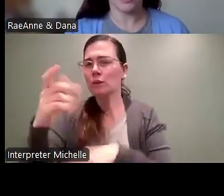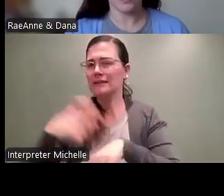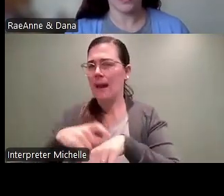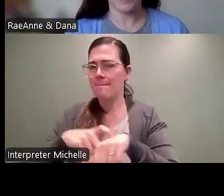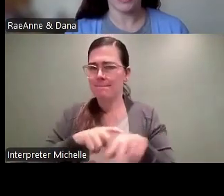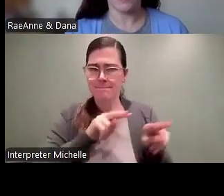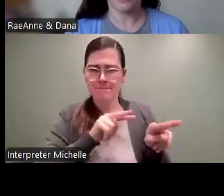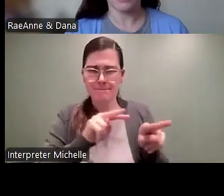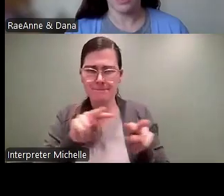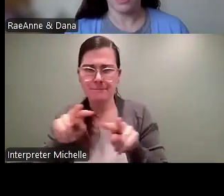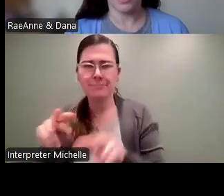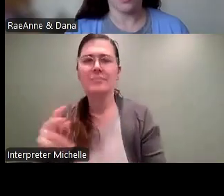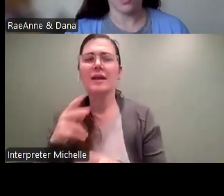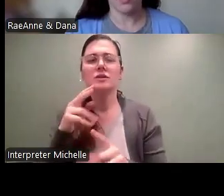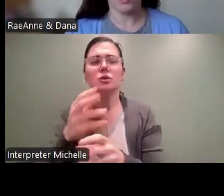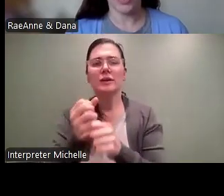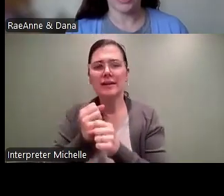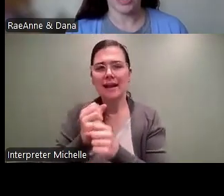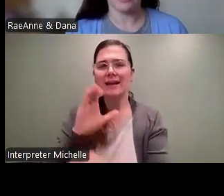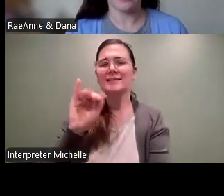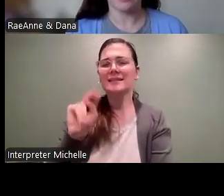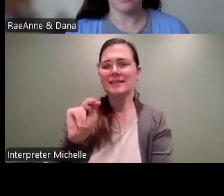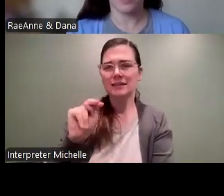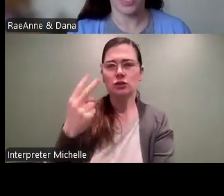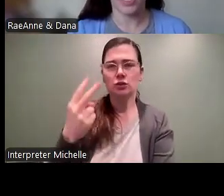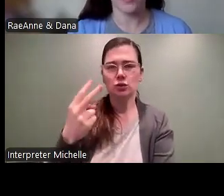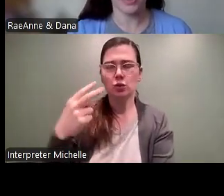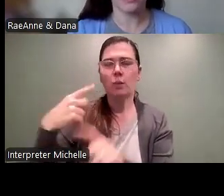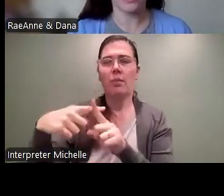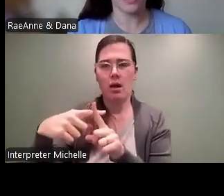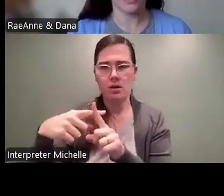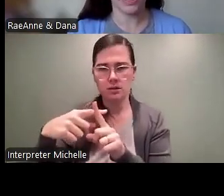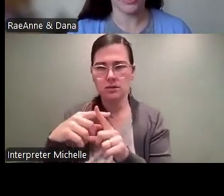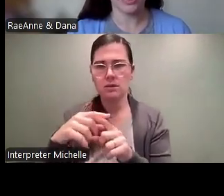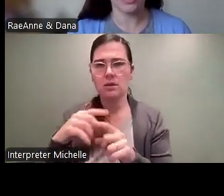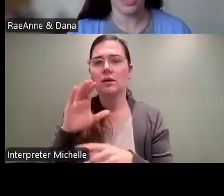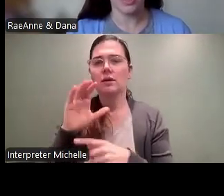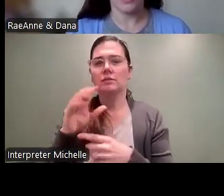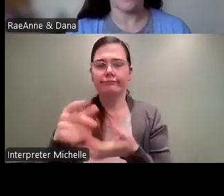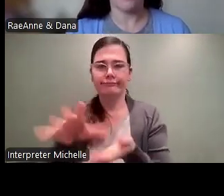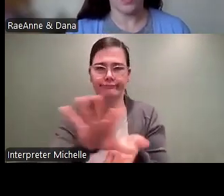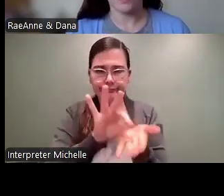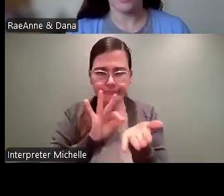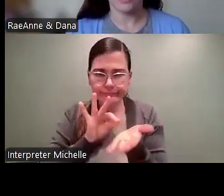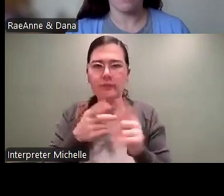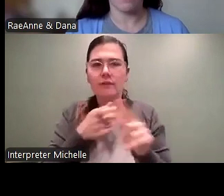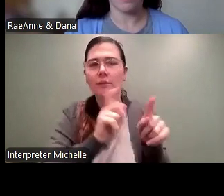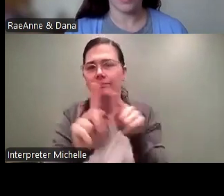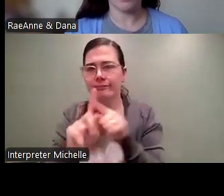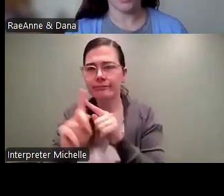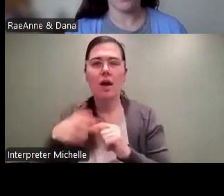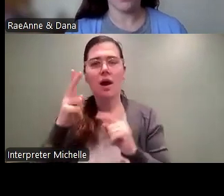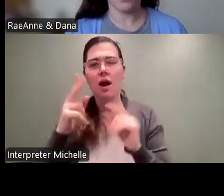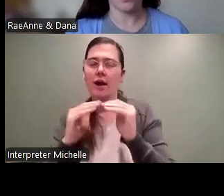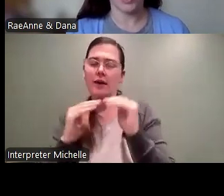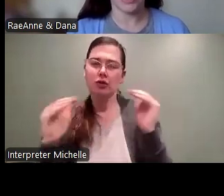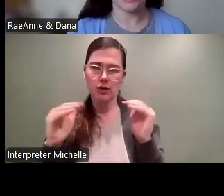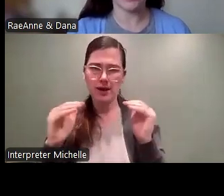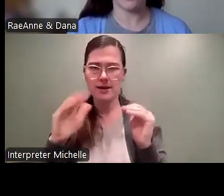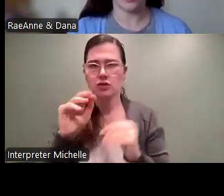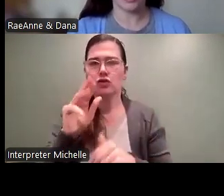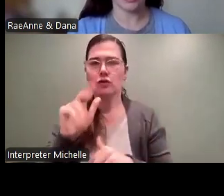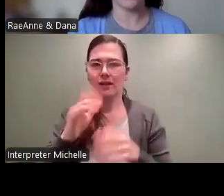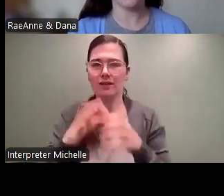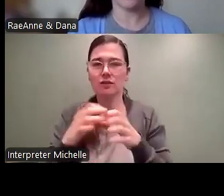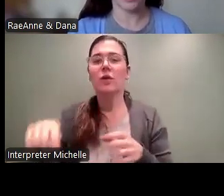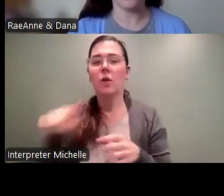plus cervical specimens on all reported cases of high-grade cervical lesions and those assigned female at birth who are 18